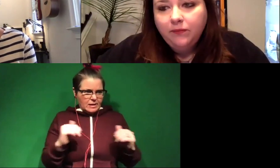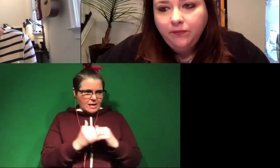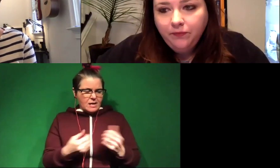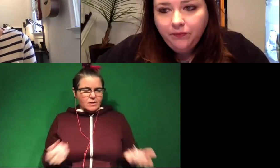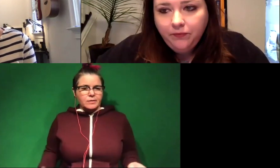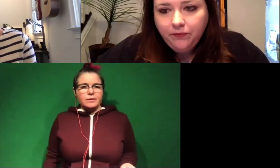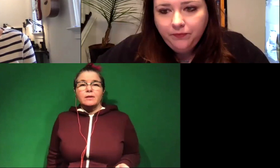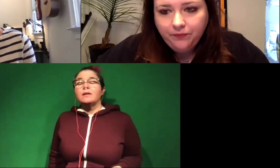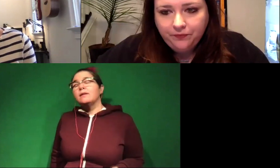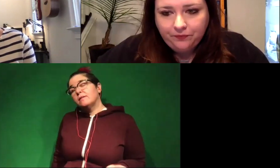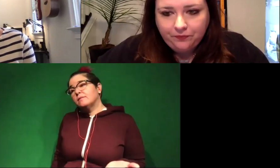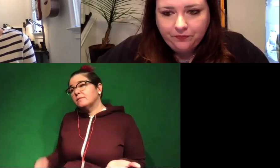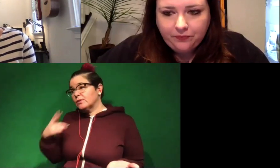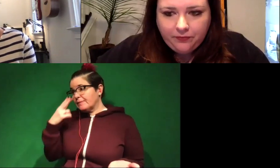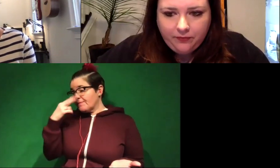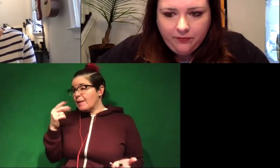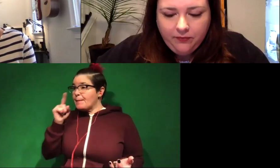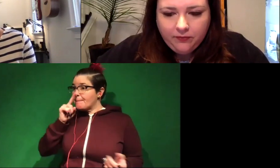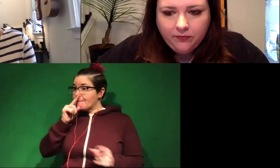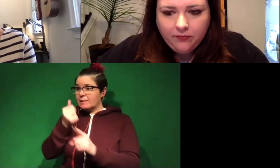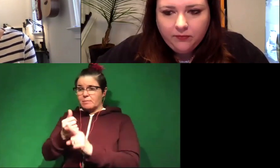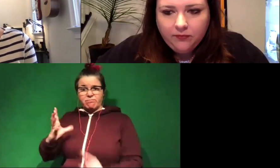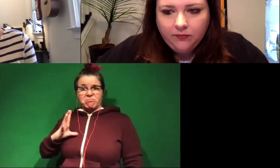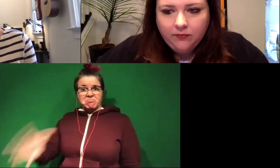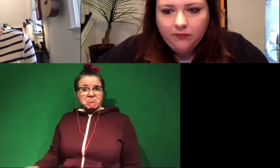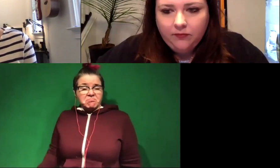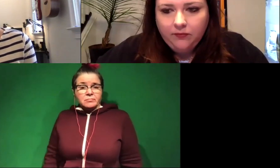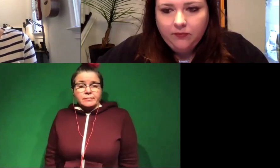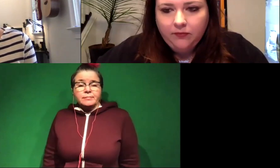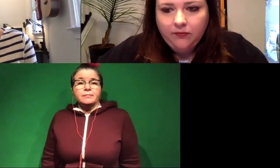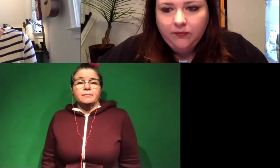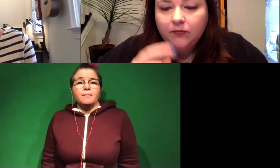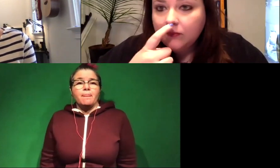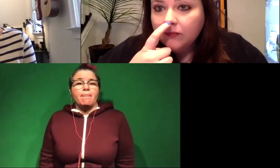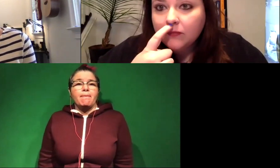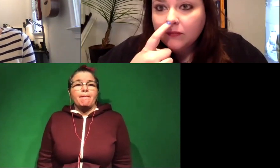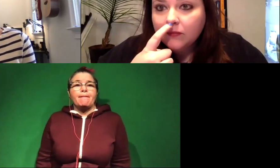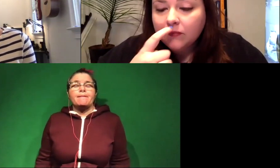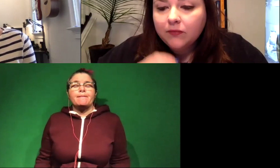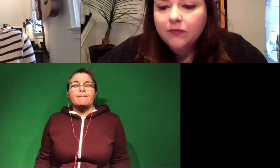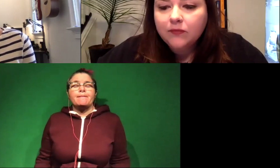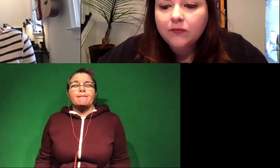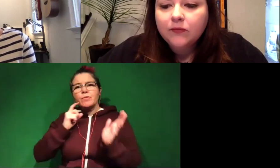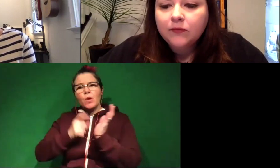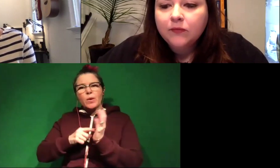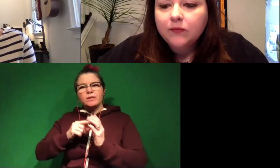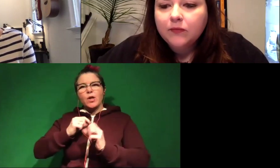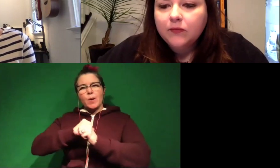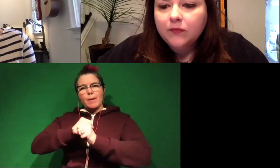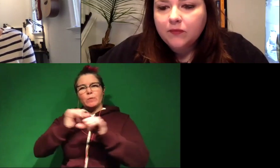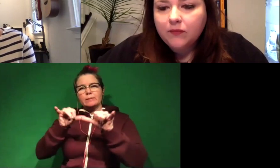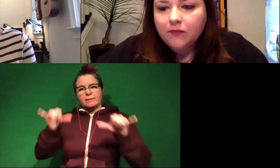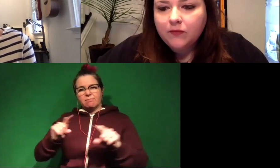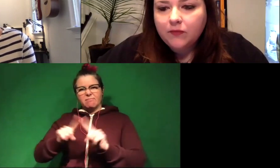It's funny. The mice seem to do fine. One of the things we do notice is that their immune systems are